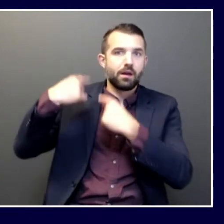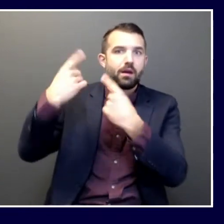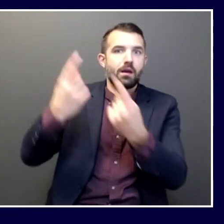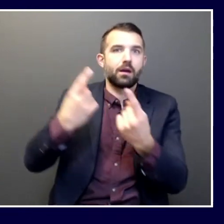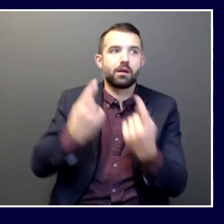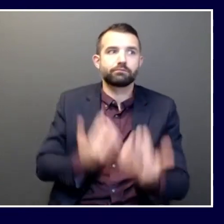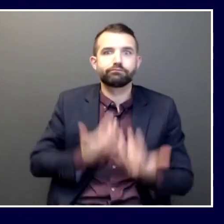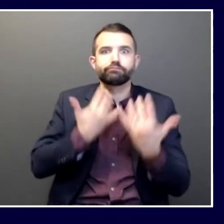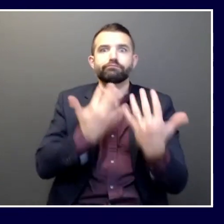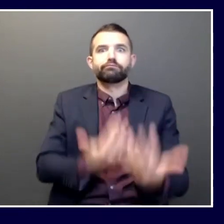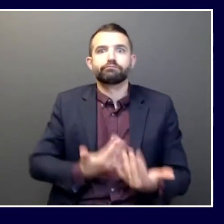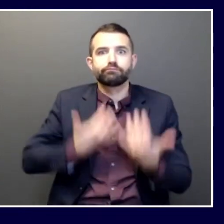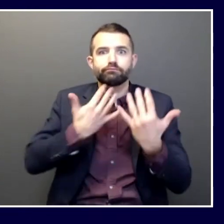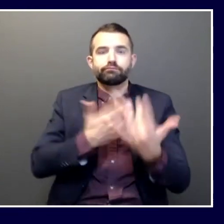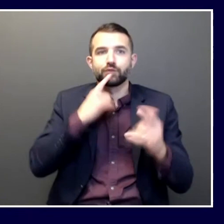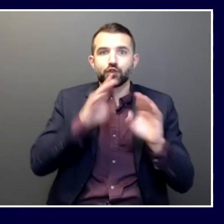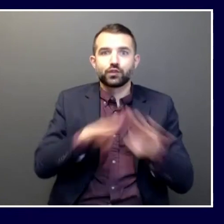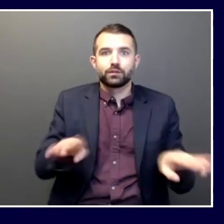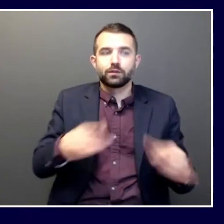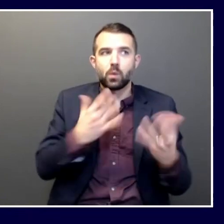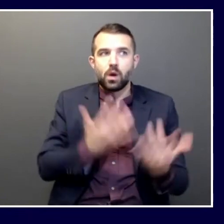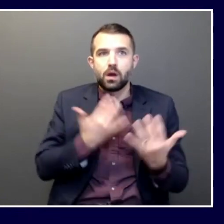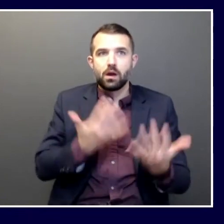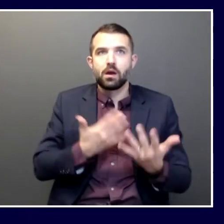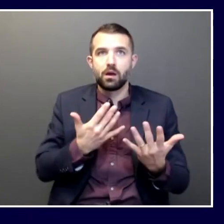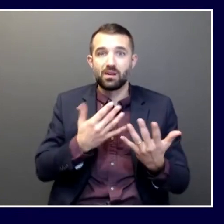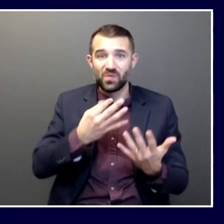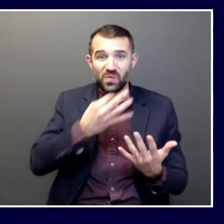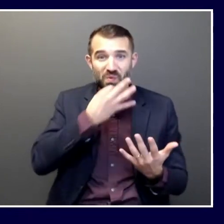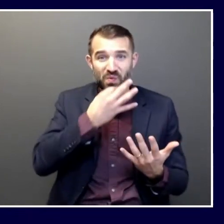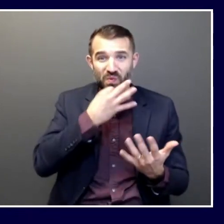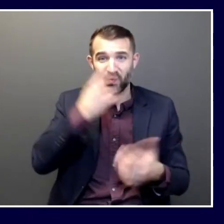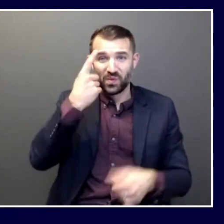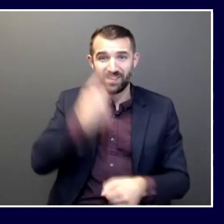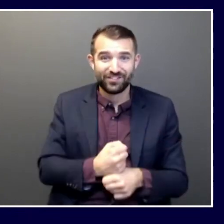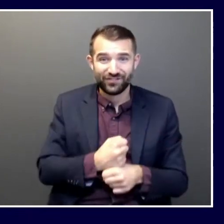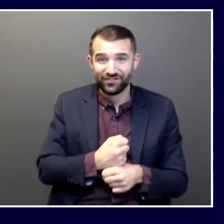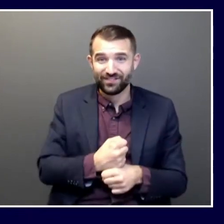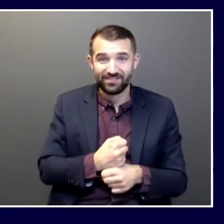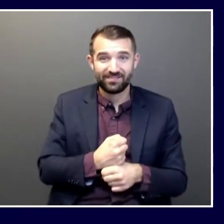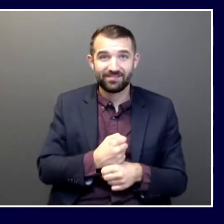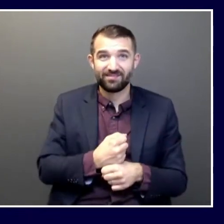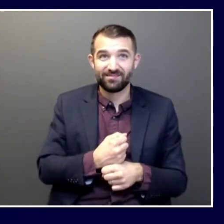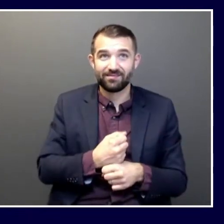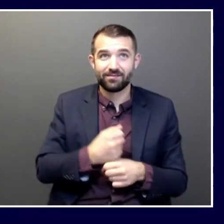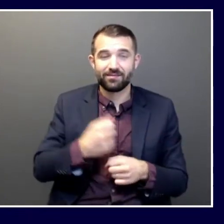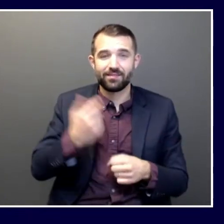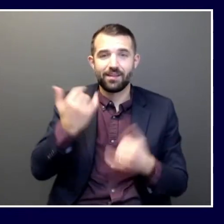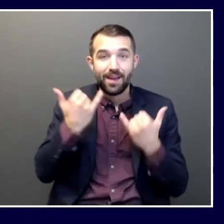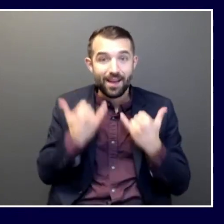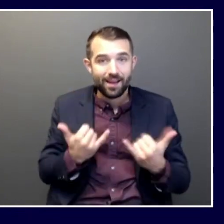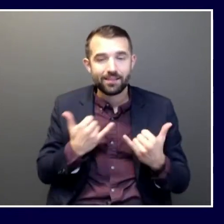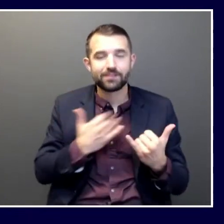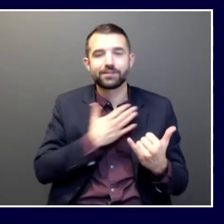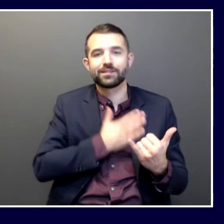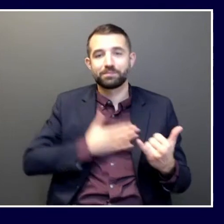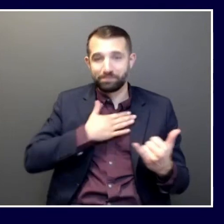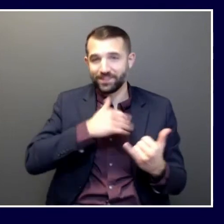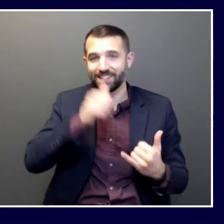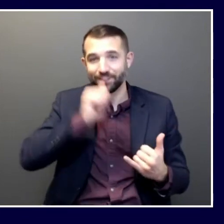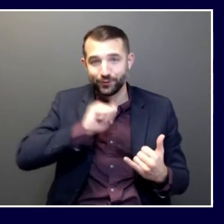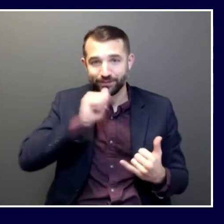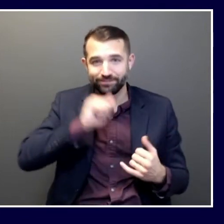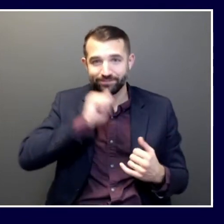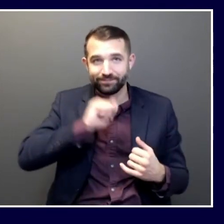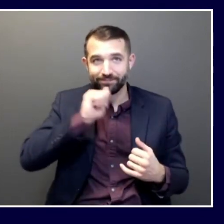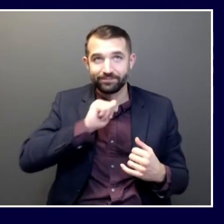your kids and waiting for them to have the chance at getting vaccinated. What we're asking is that you hold on just a bit longer while all